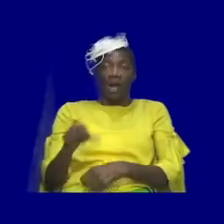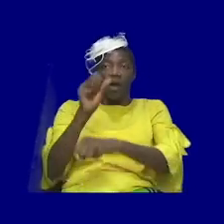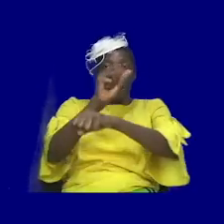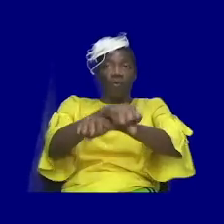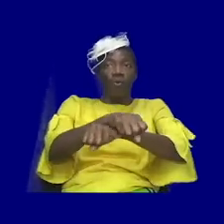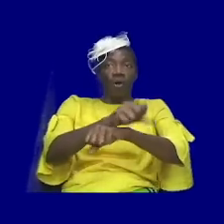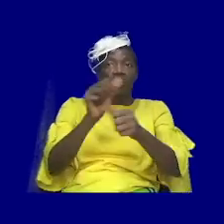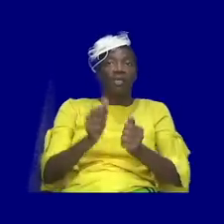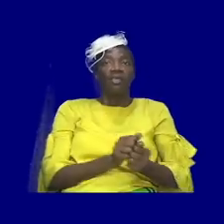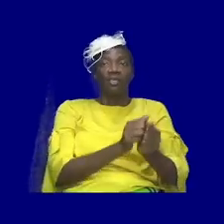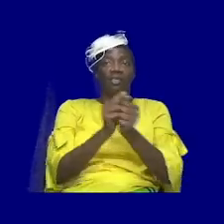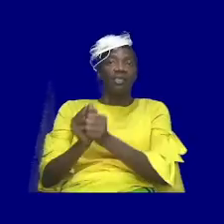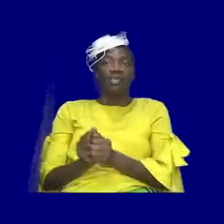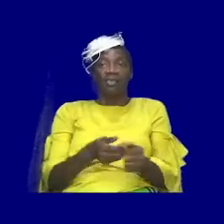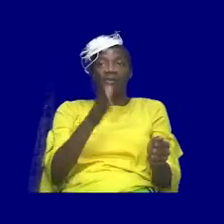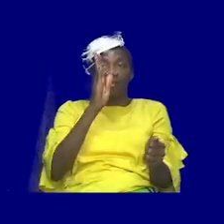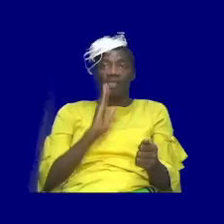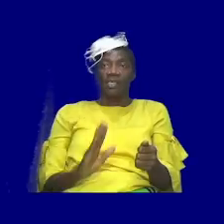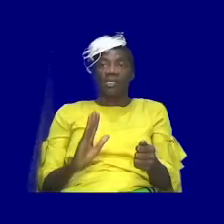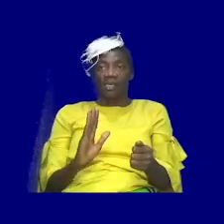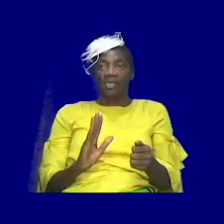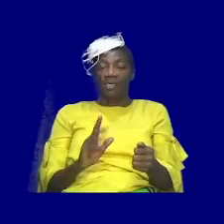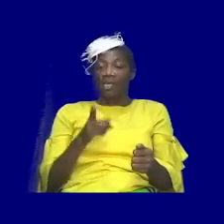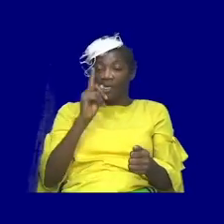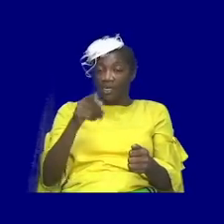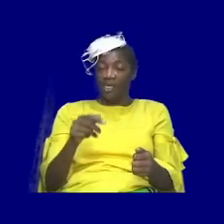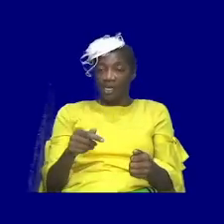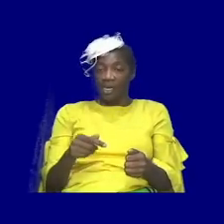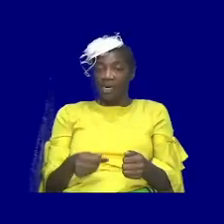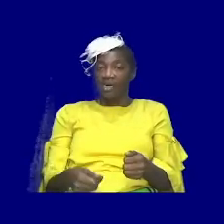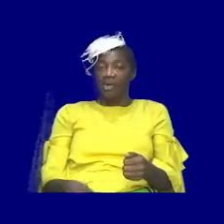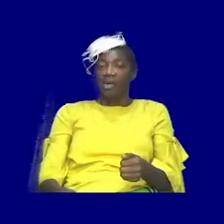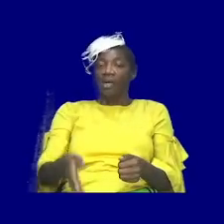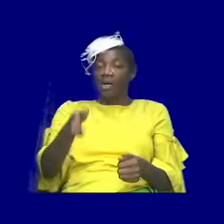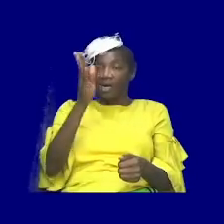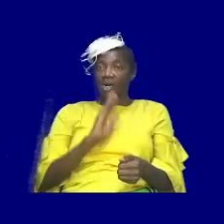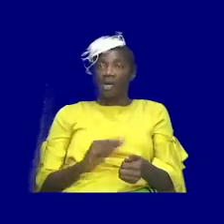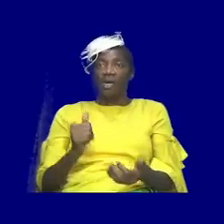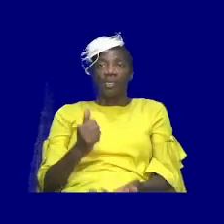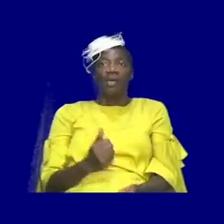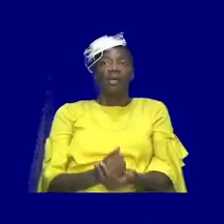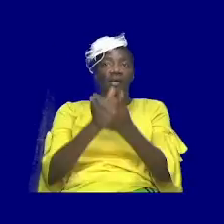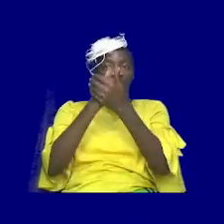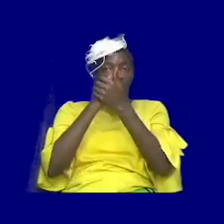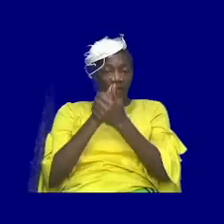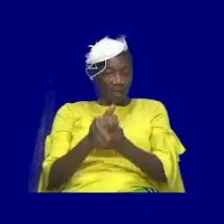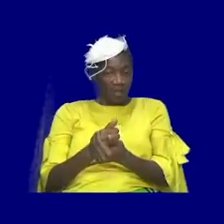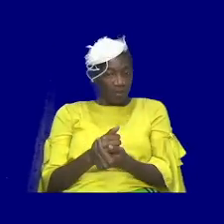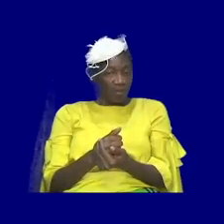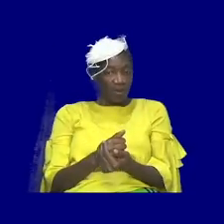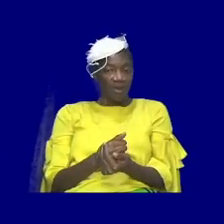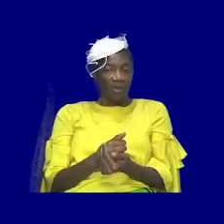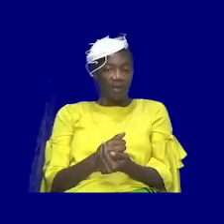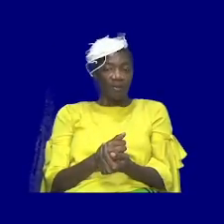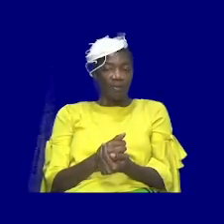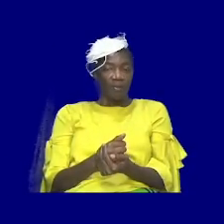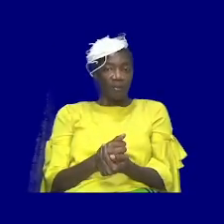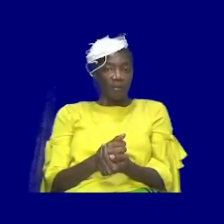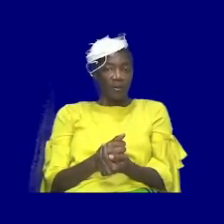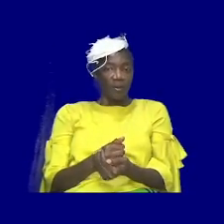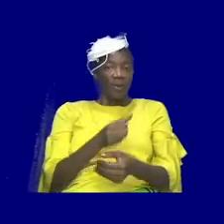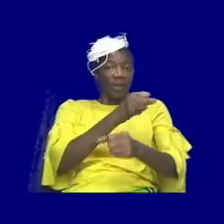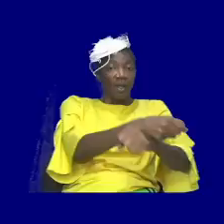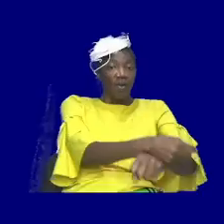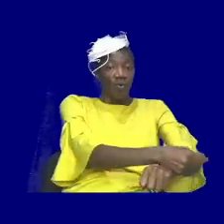laborers together with God. Ye are God's husbandry. So again, this is a vineyard, an